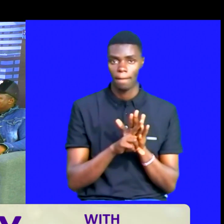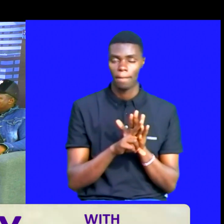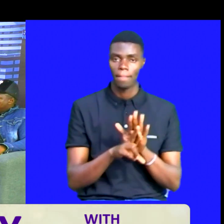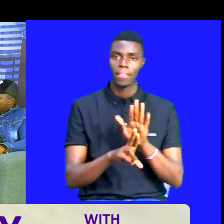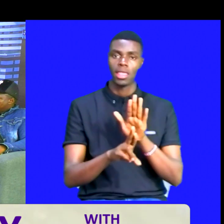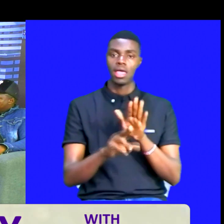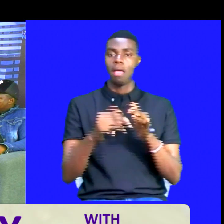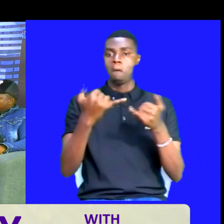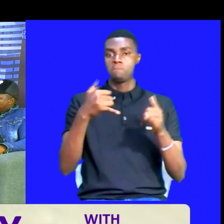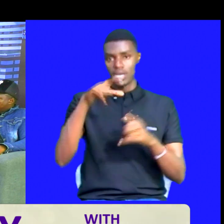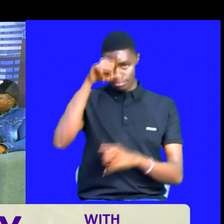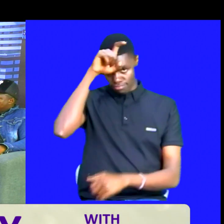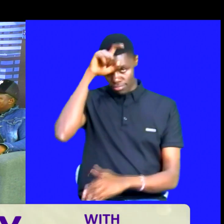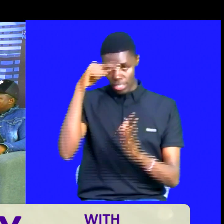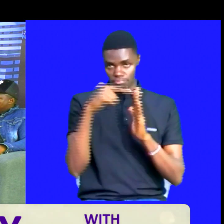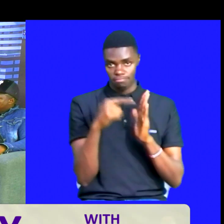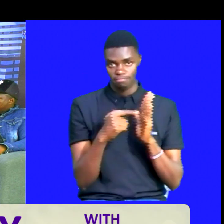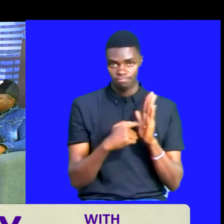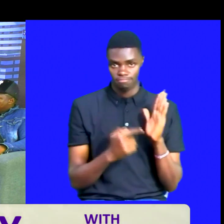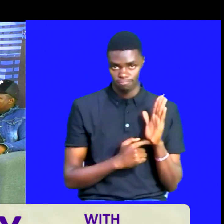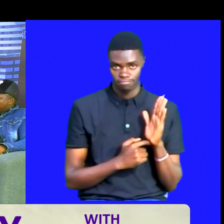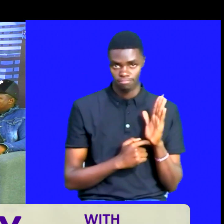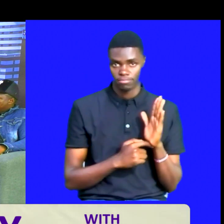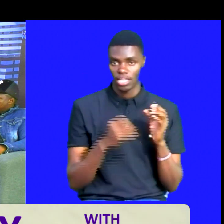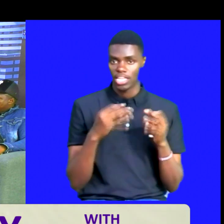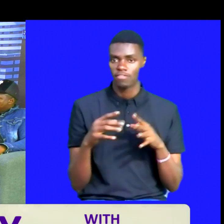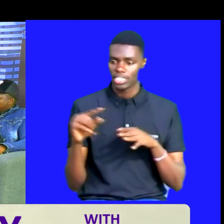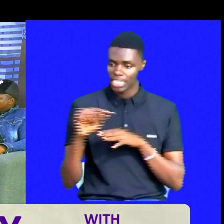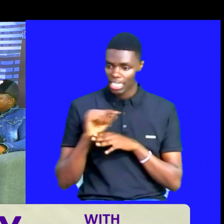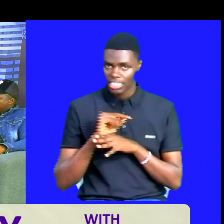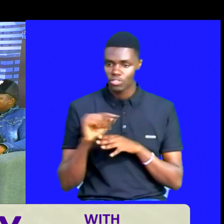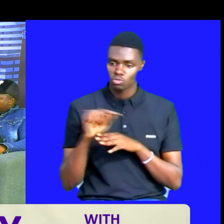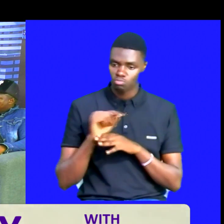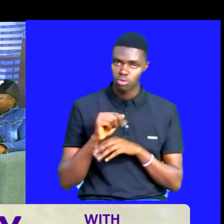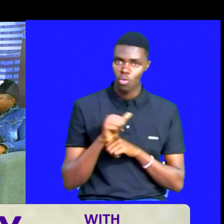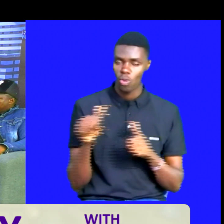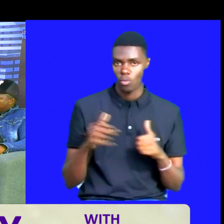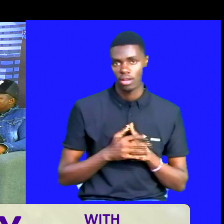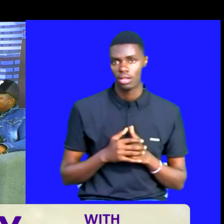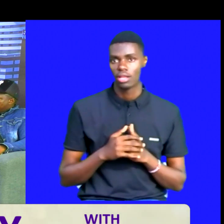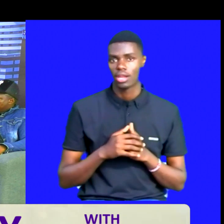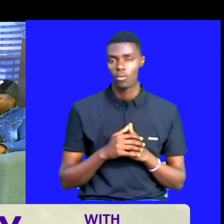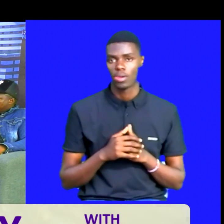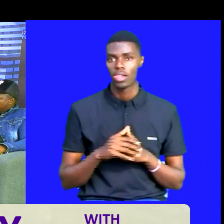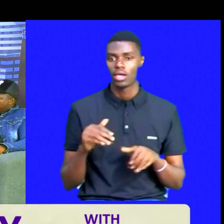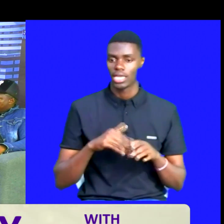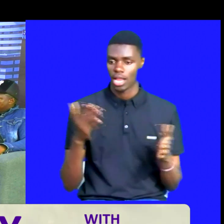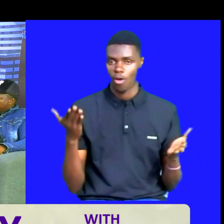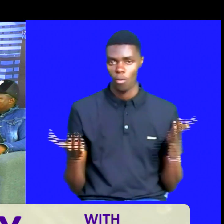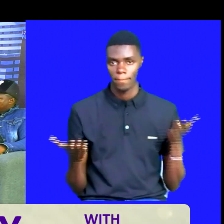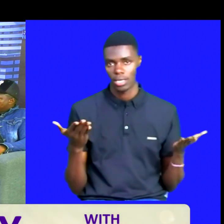to be playing in Turkey, the Turkish league, you know, you kama ni zoezi unapitia venye inafaa. Yeah. In terms of